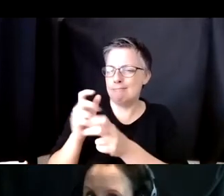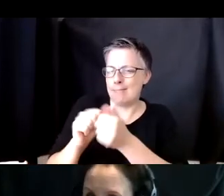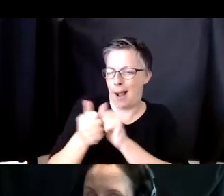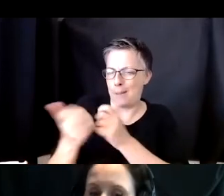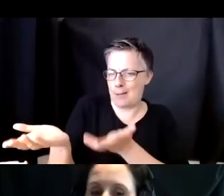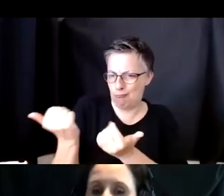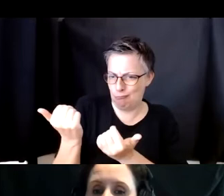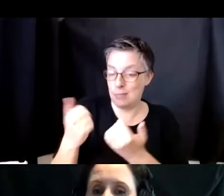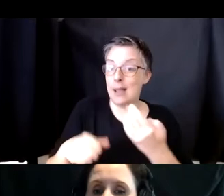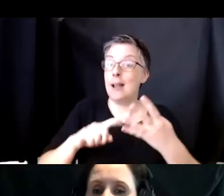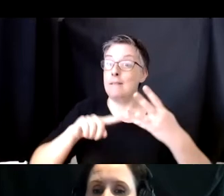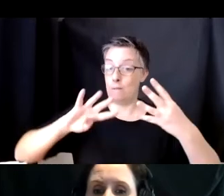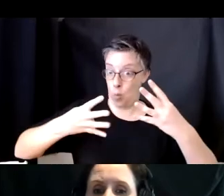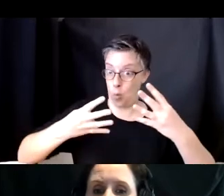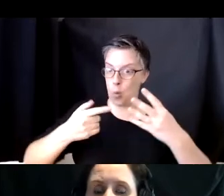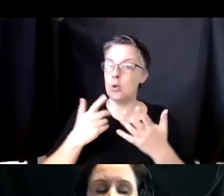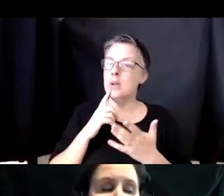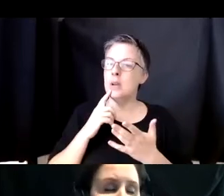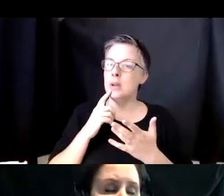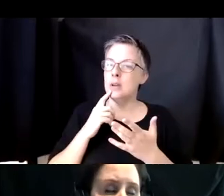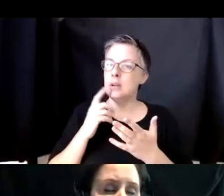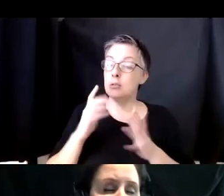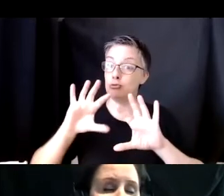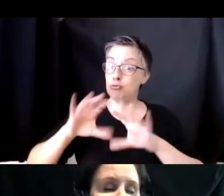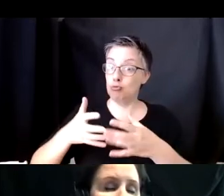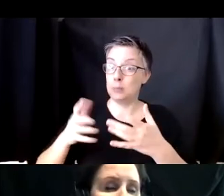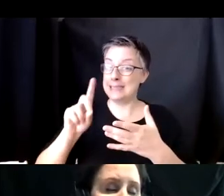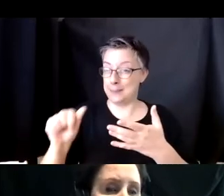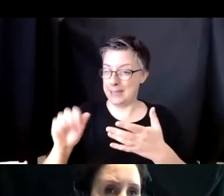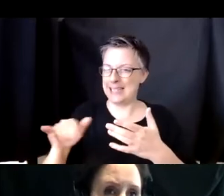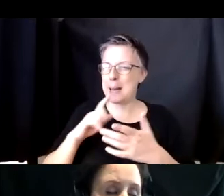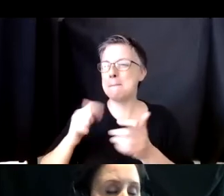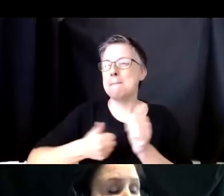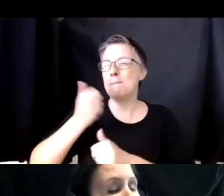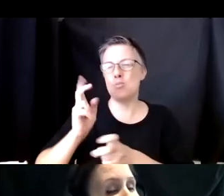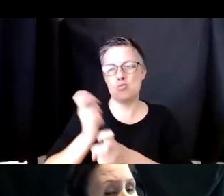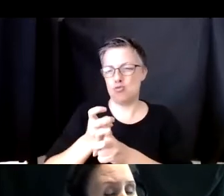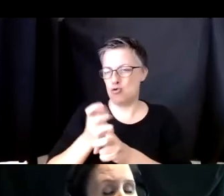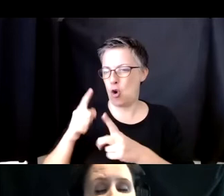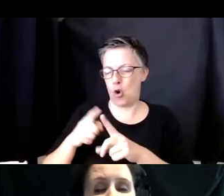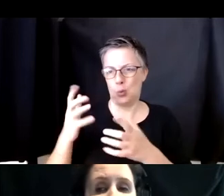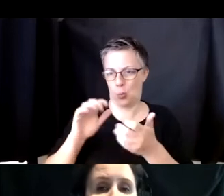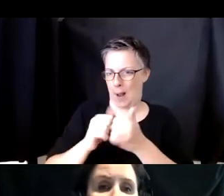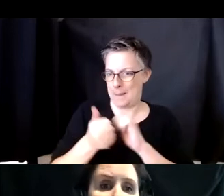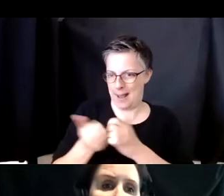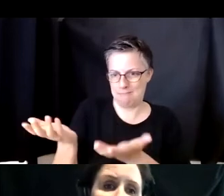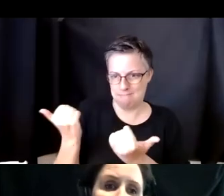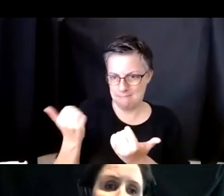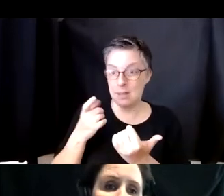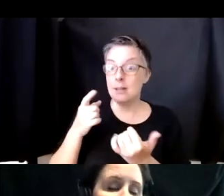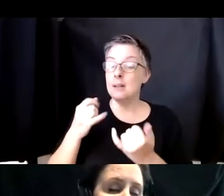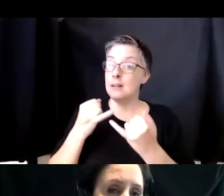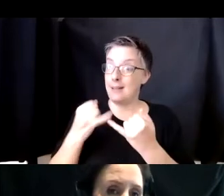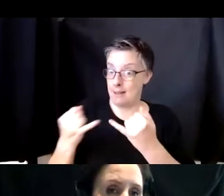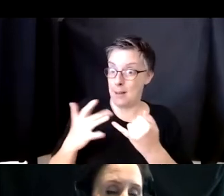Phase 4 is the group of disability that is the most hardest to accommodate, and they are often